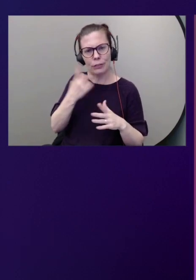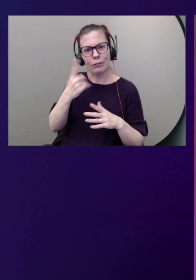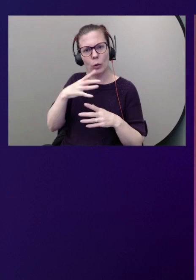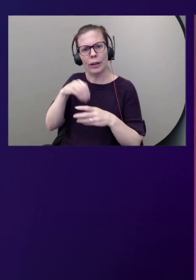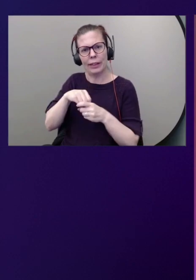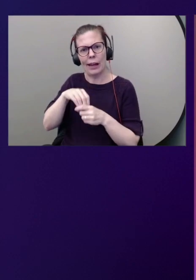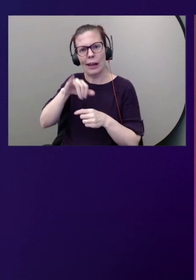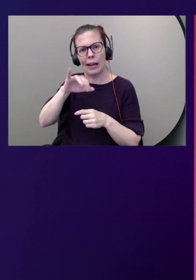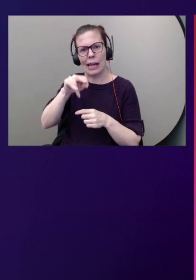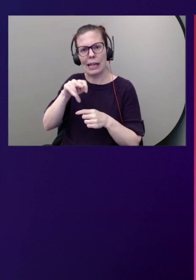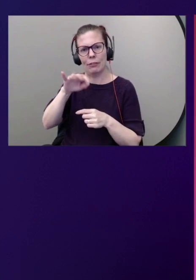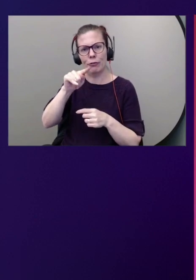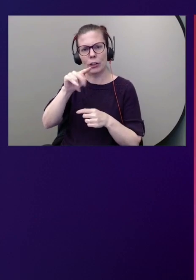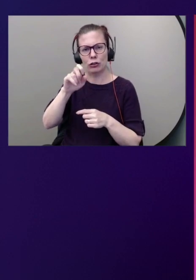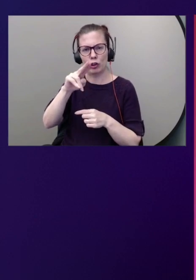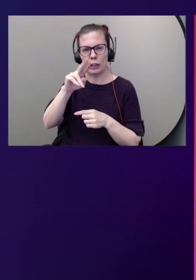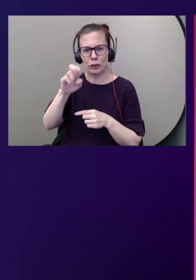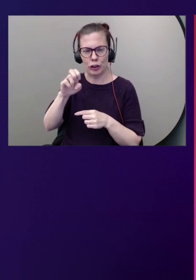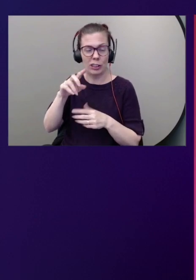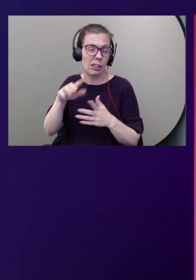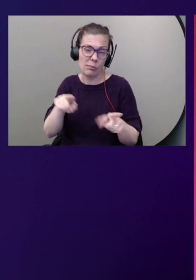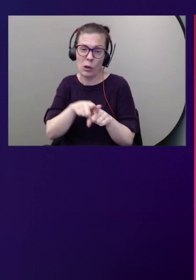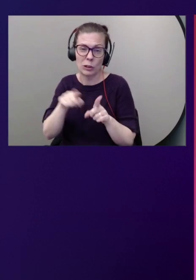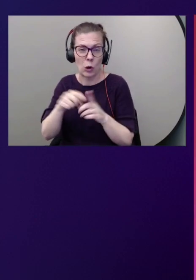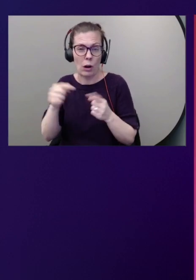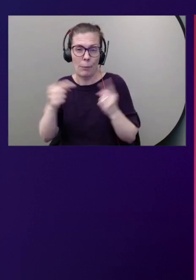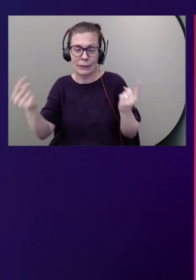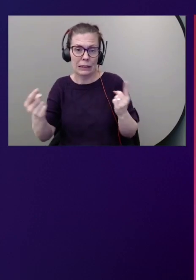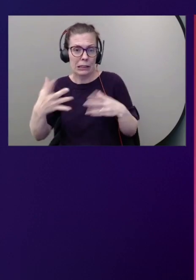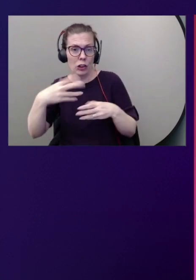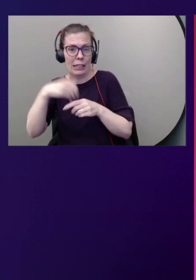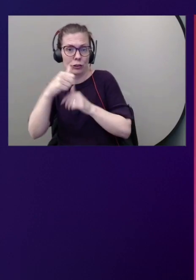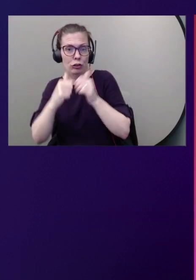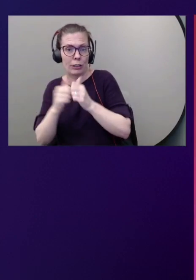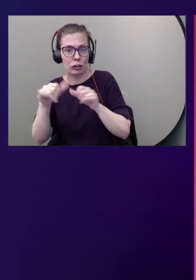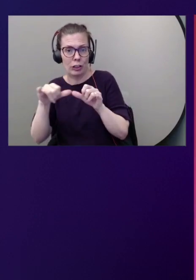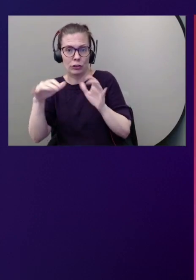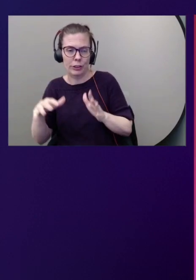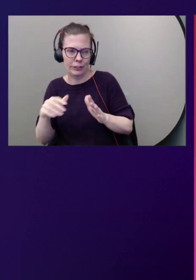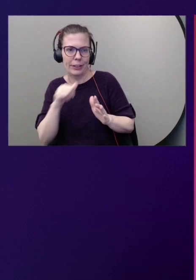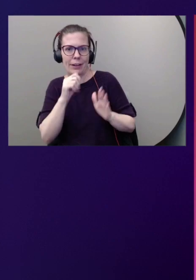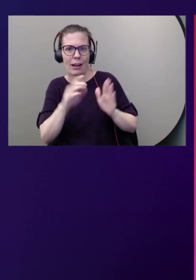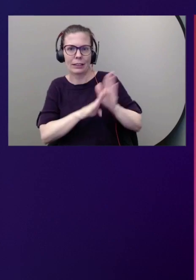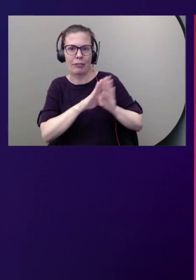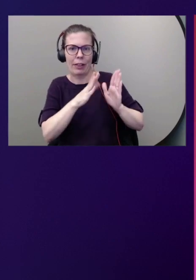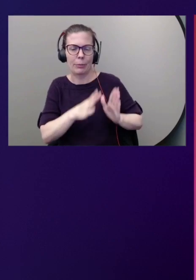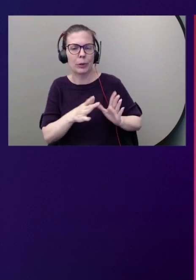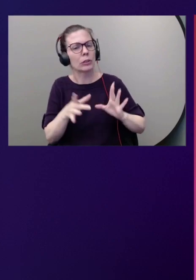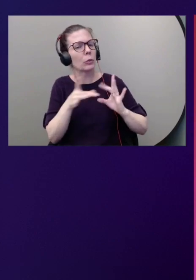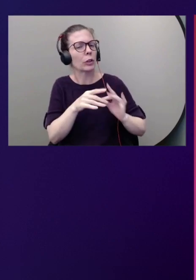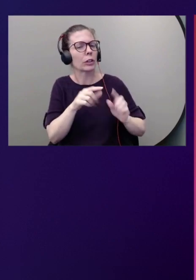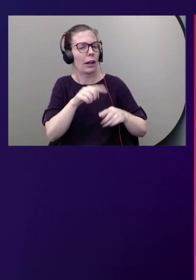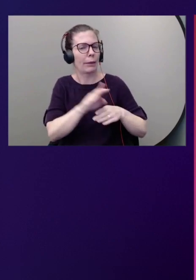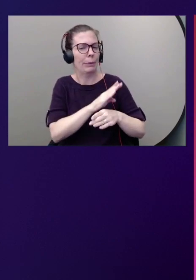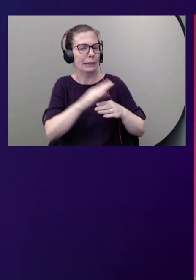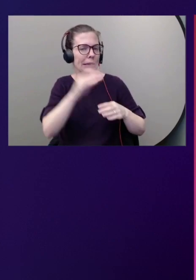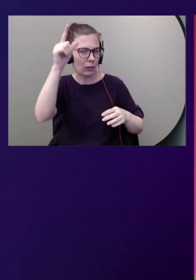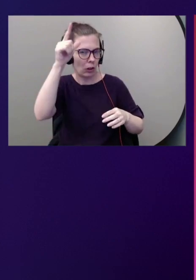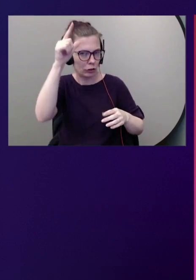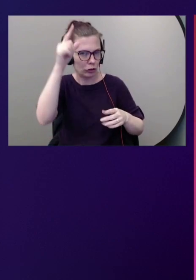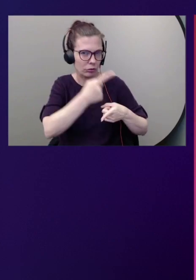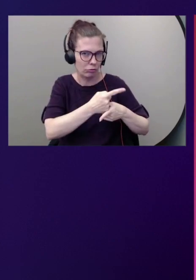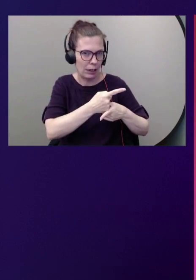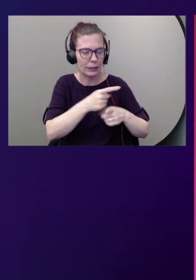vice versa, right? Your infrastructure engineers are not necessarily developers in the terms of working on the business logic, right? So there